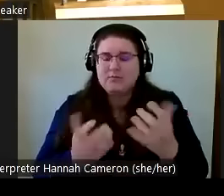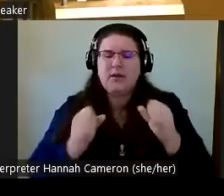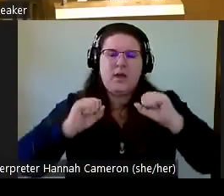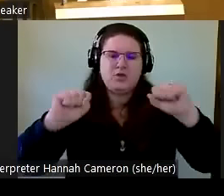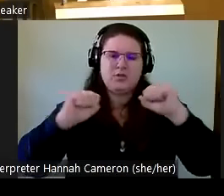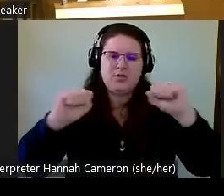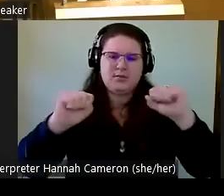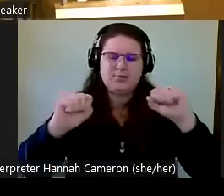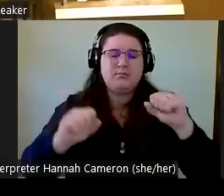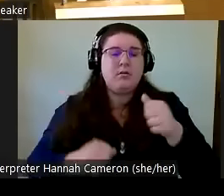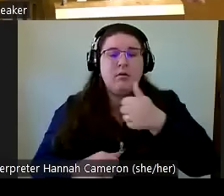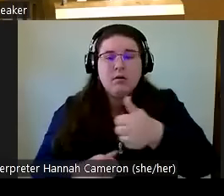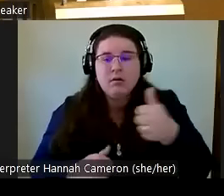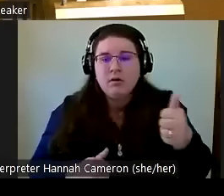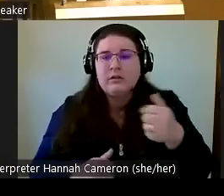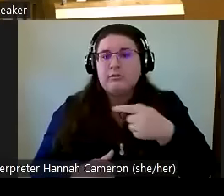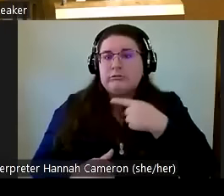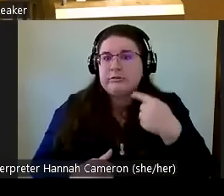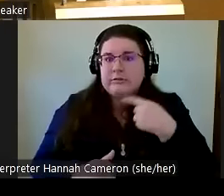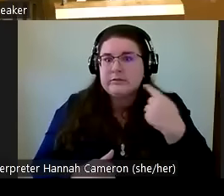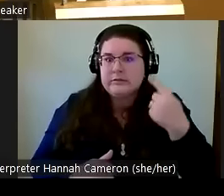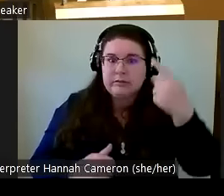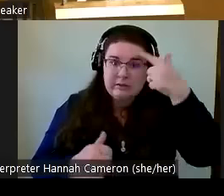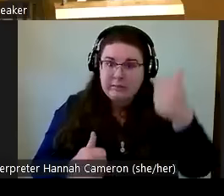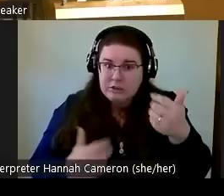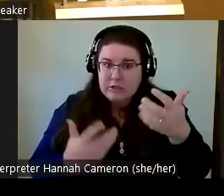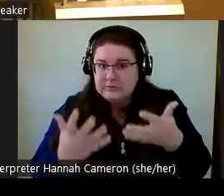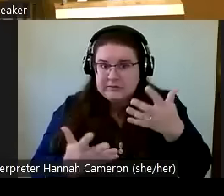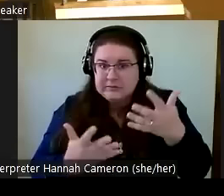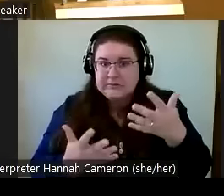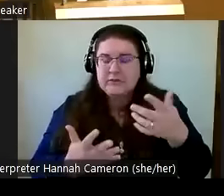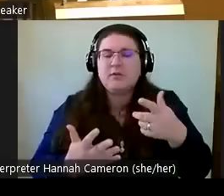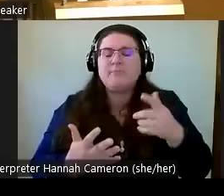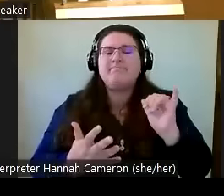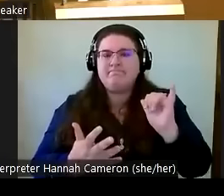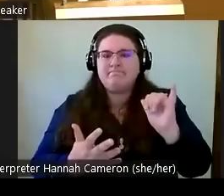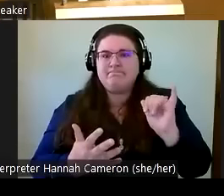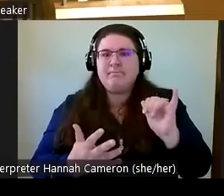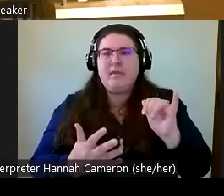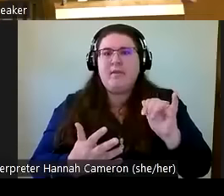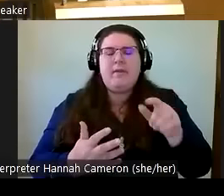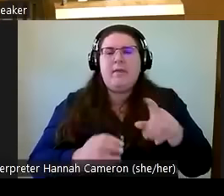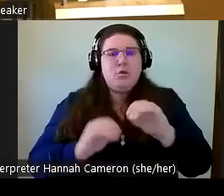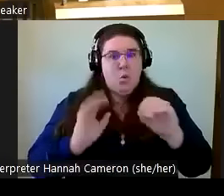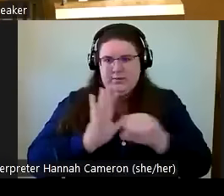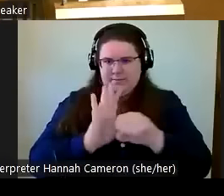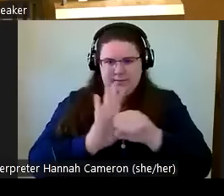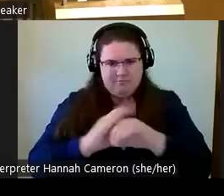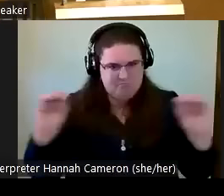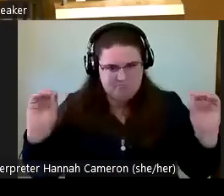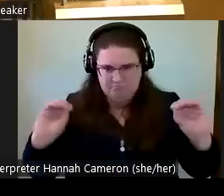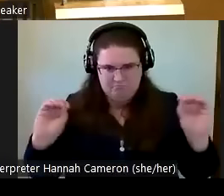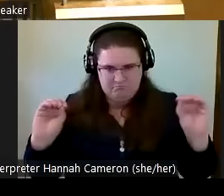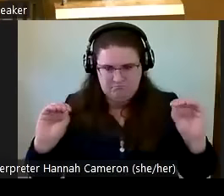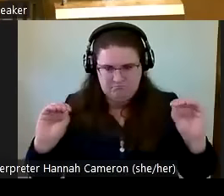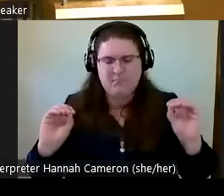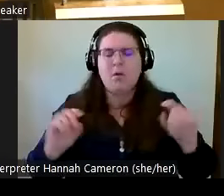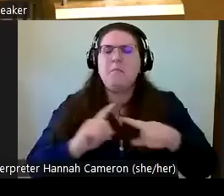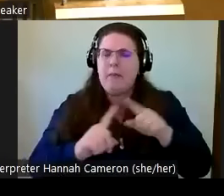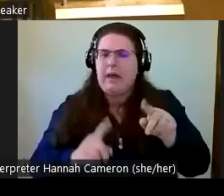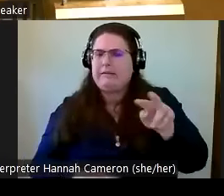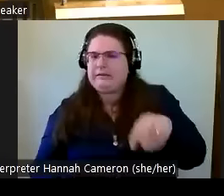are at risk for dementia based off of the established risk factors that are out there. They didn't have any symptoms at all. They looked at